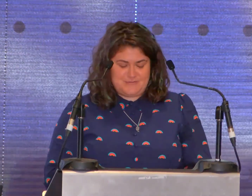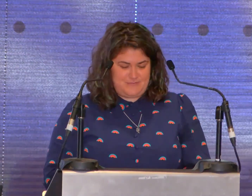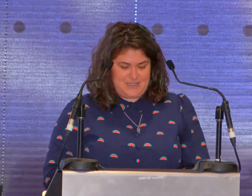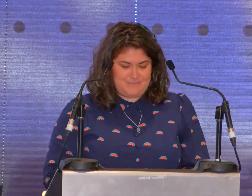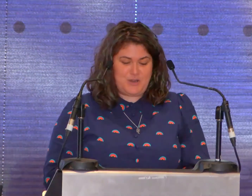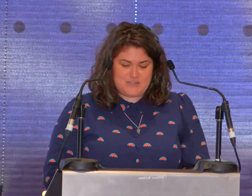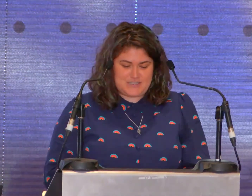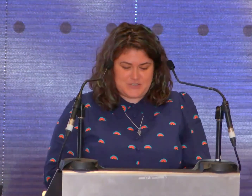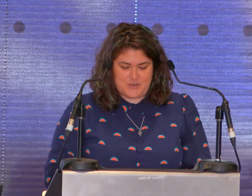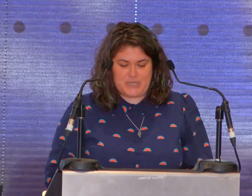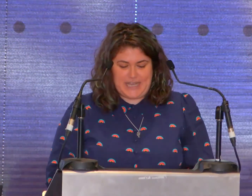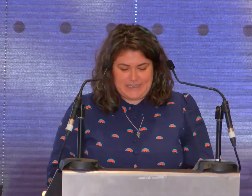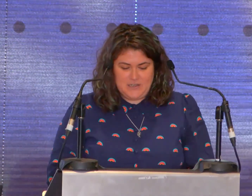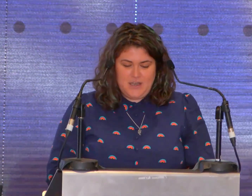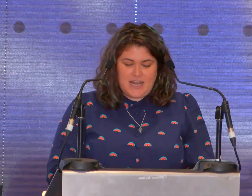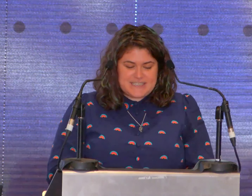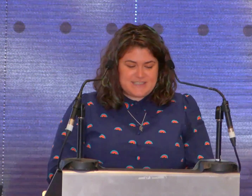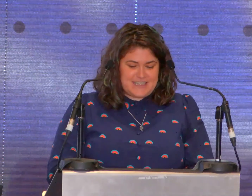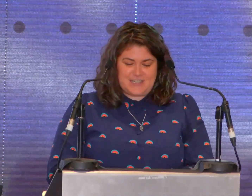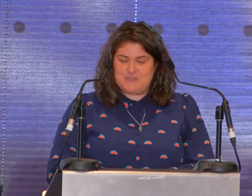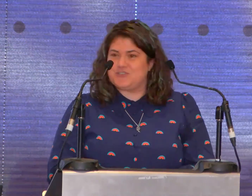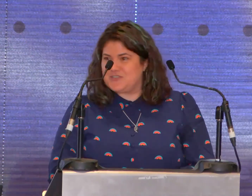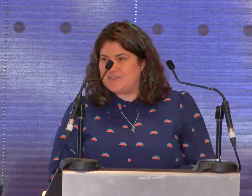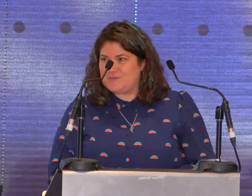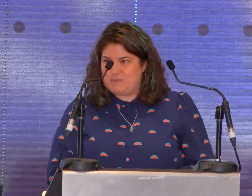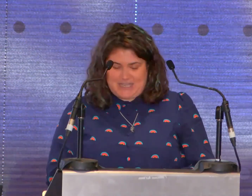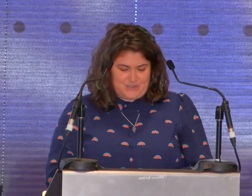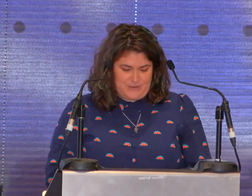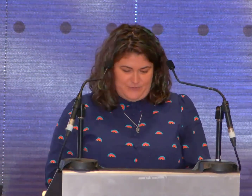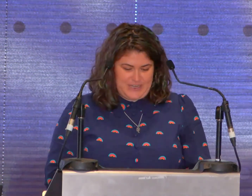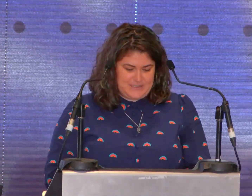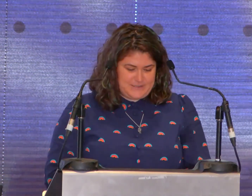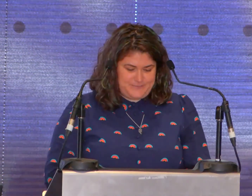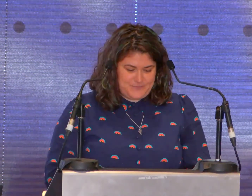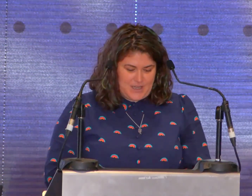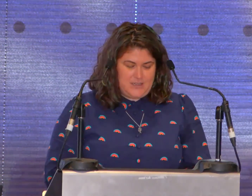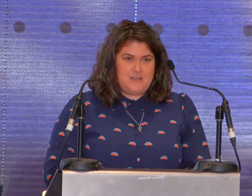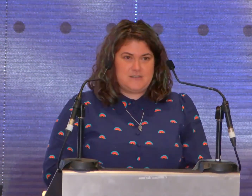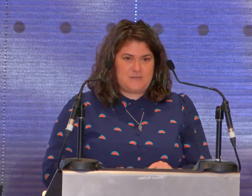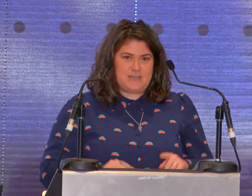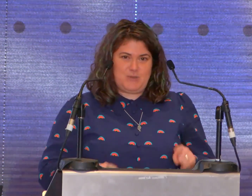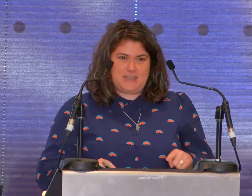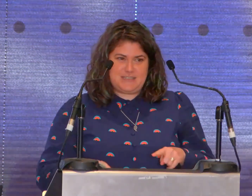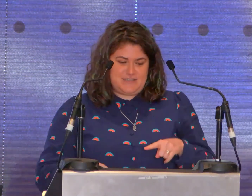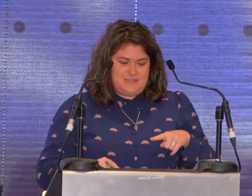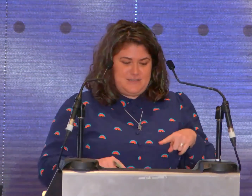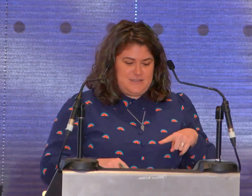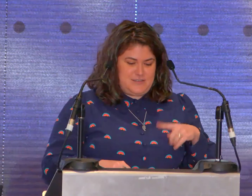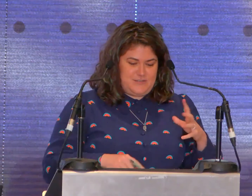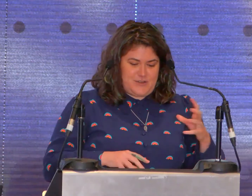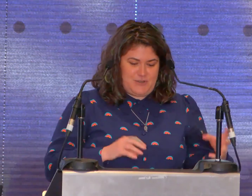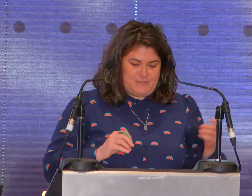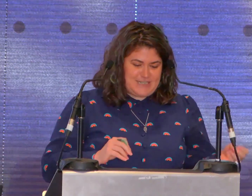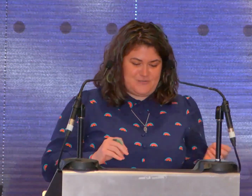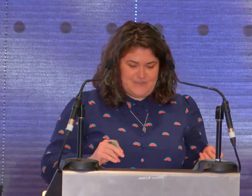mentor. Imposter syndrome again. I didn't think I was good enough to be matched with Grace. So I applied